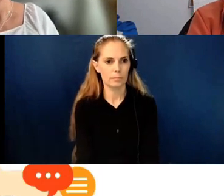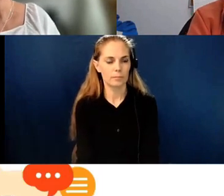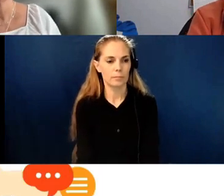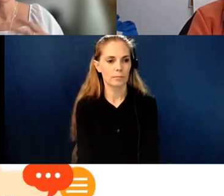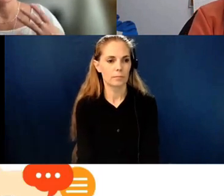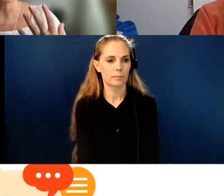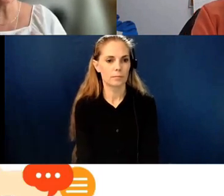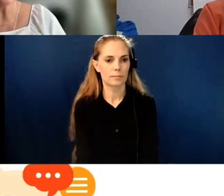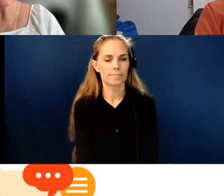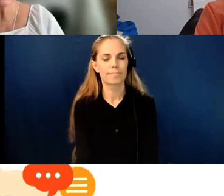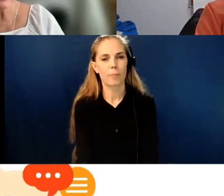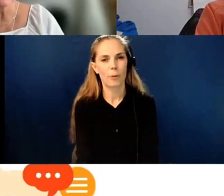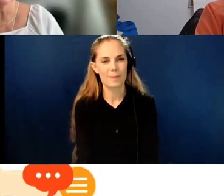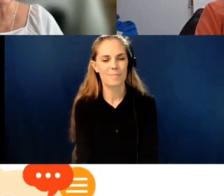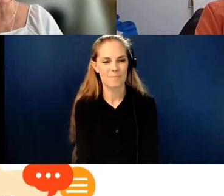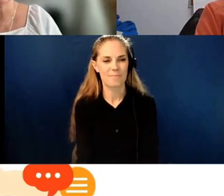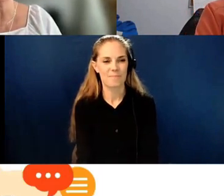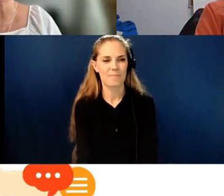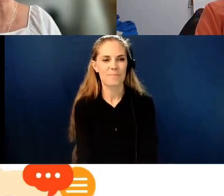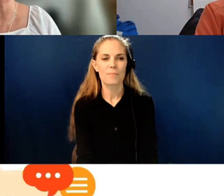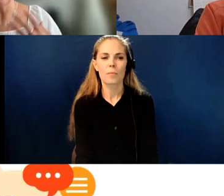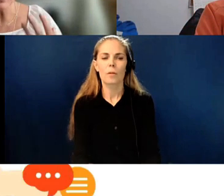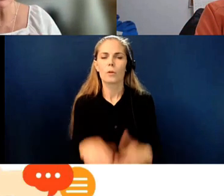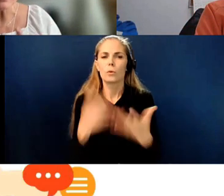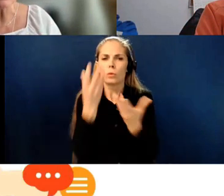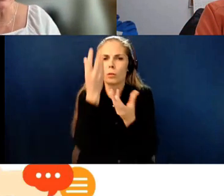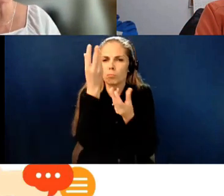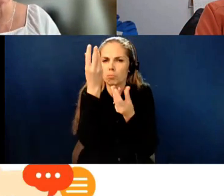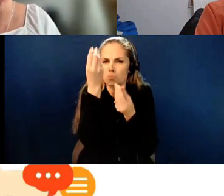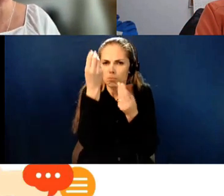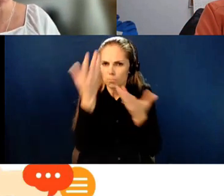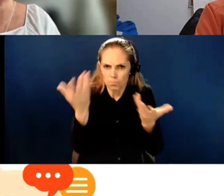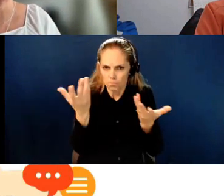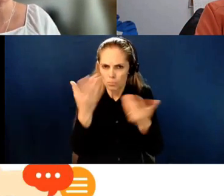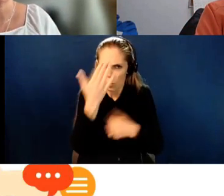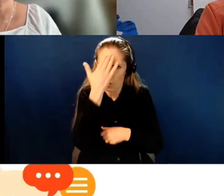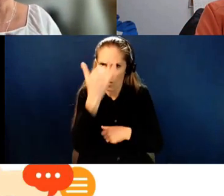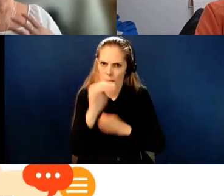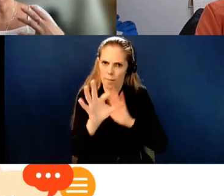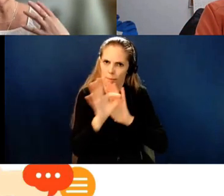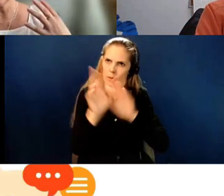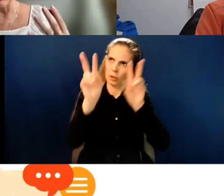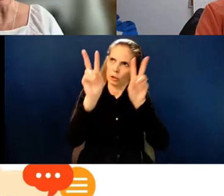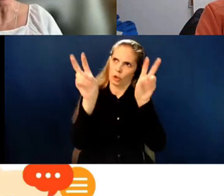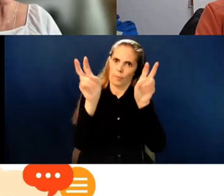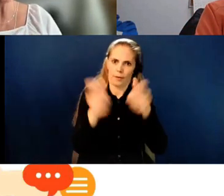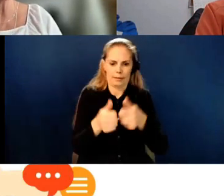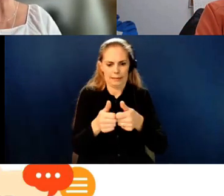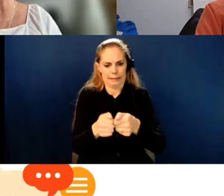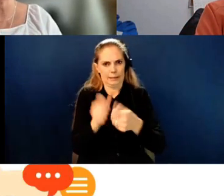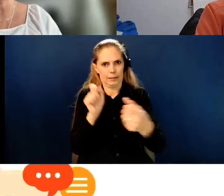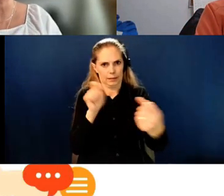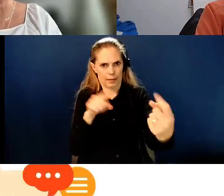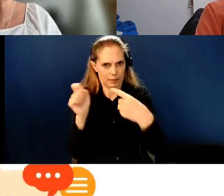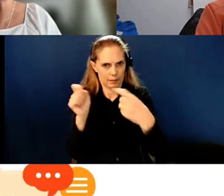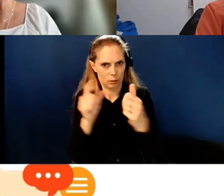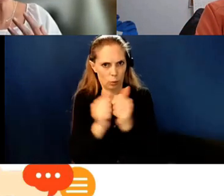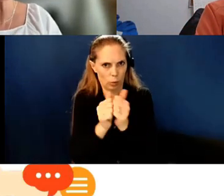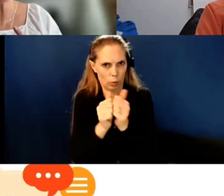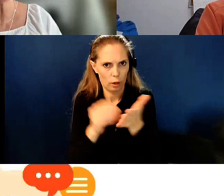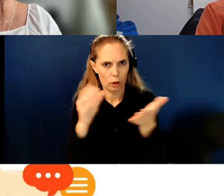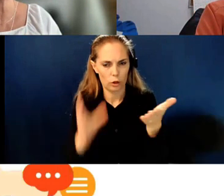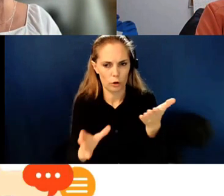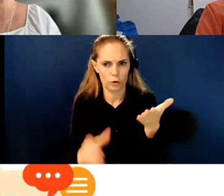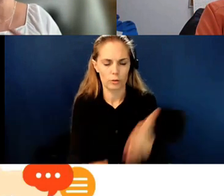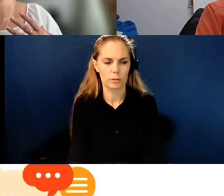Okay, a bit of context when it comes to why we picked this topic. And we talk about texting, but it's really